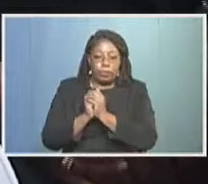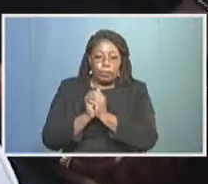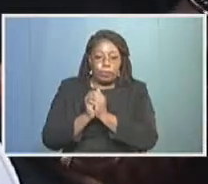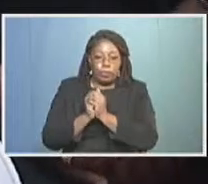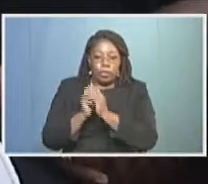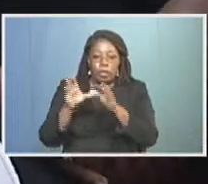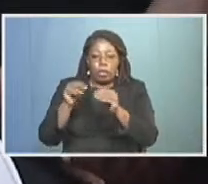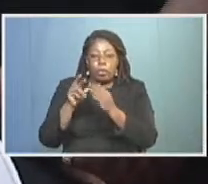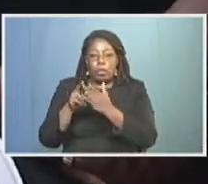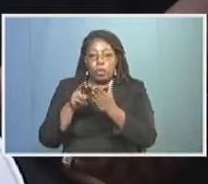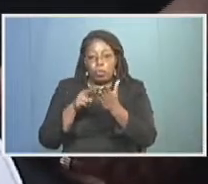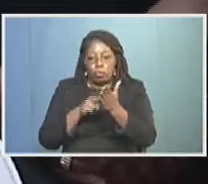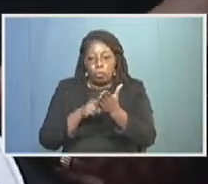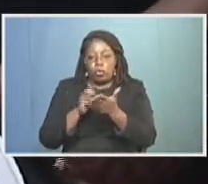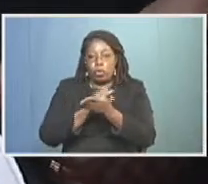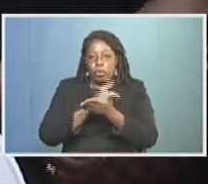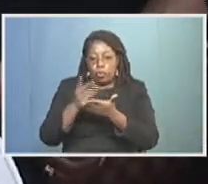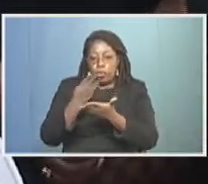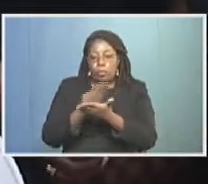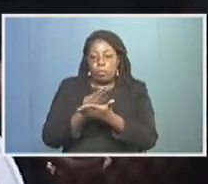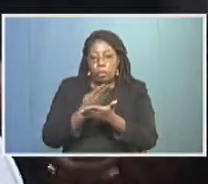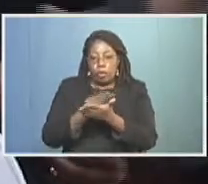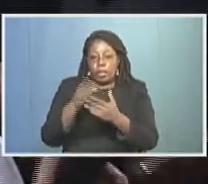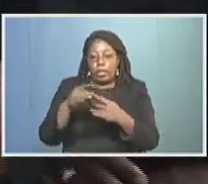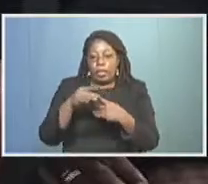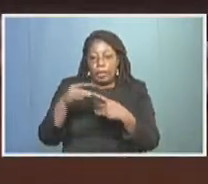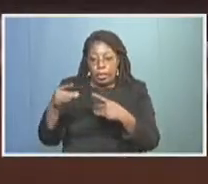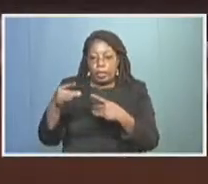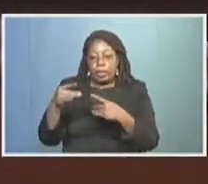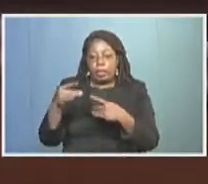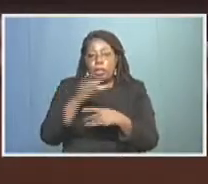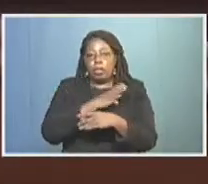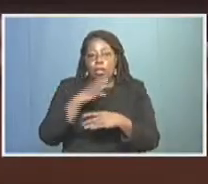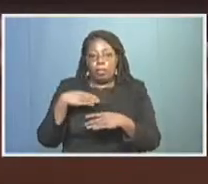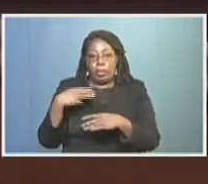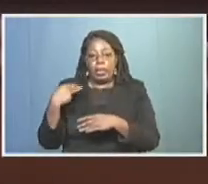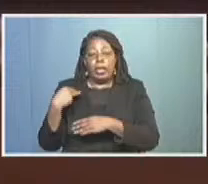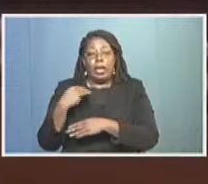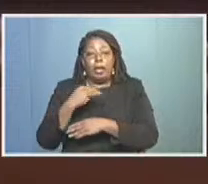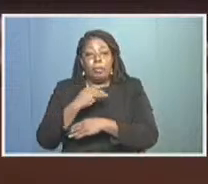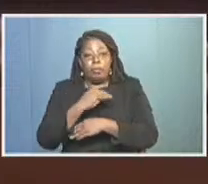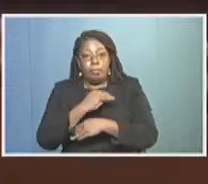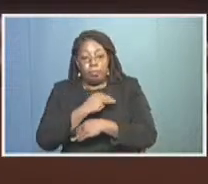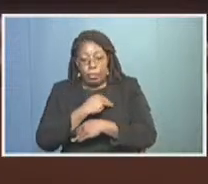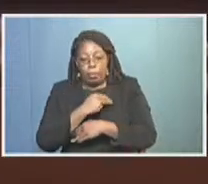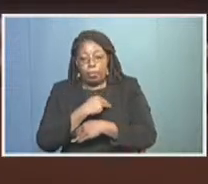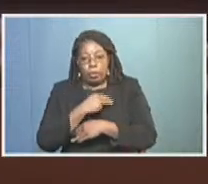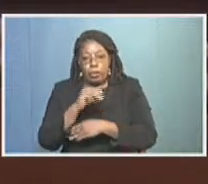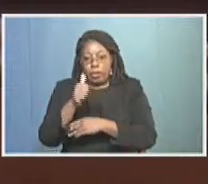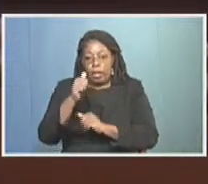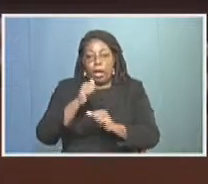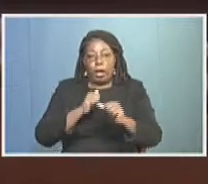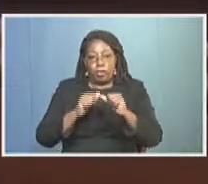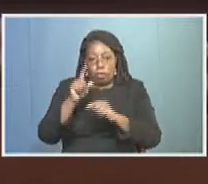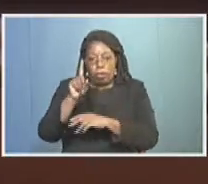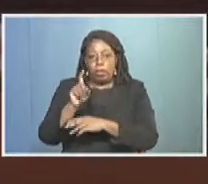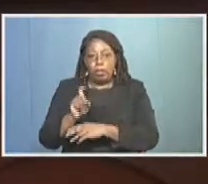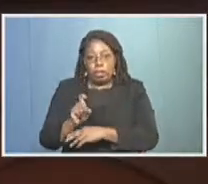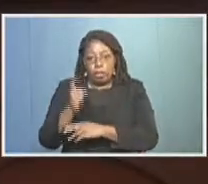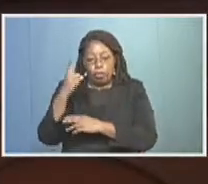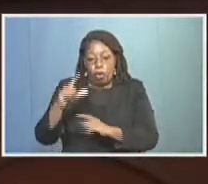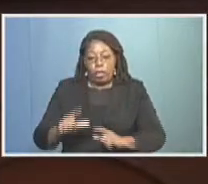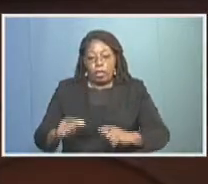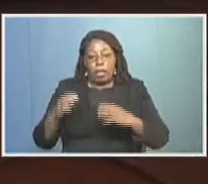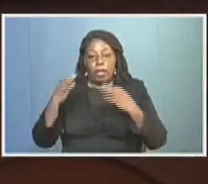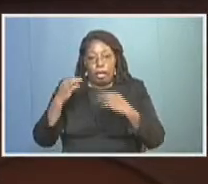adopting rules, approving the budget, and electing diocesan committee members, as well as takes any other action necessary for the life and work